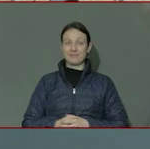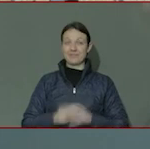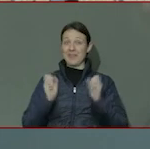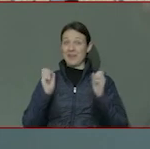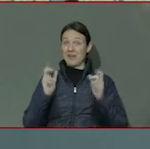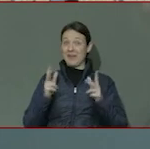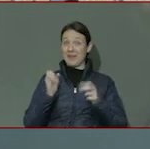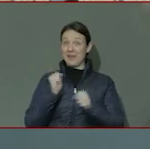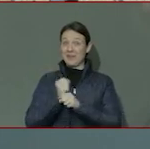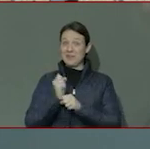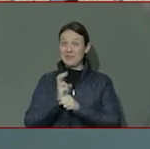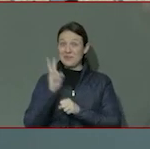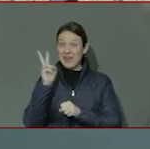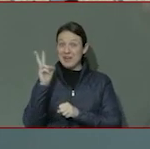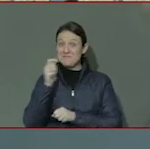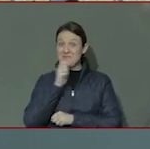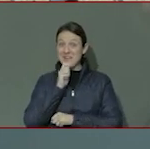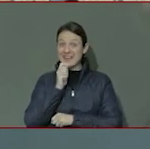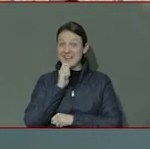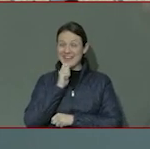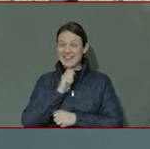Okay, grade 12s, good morning.